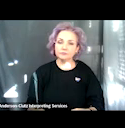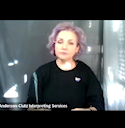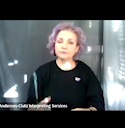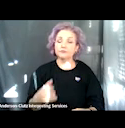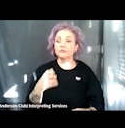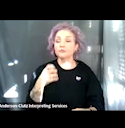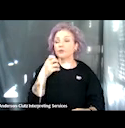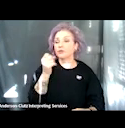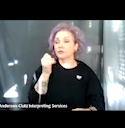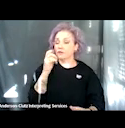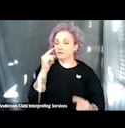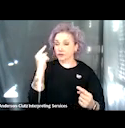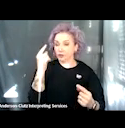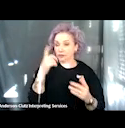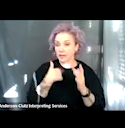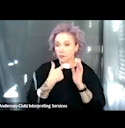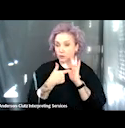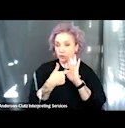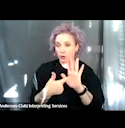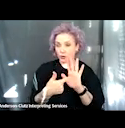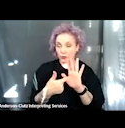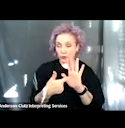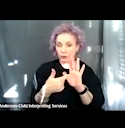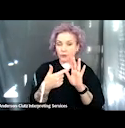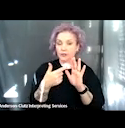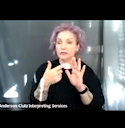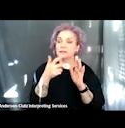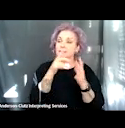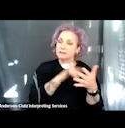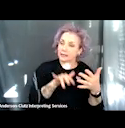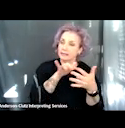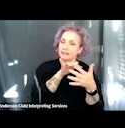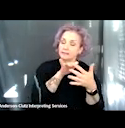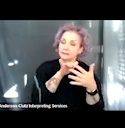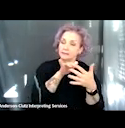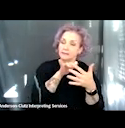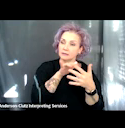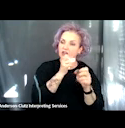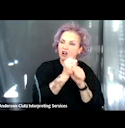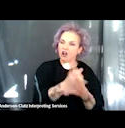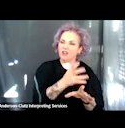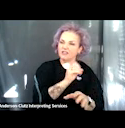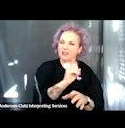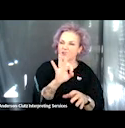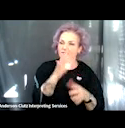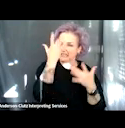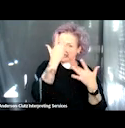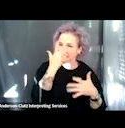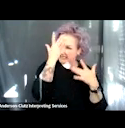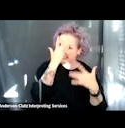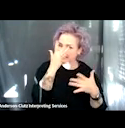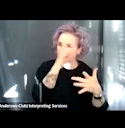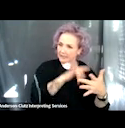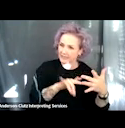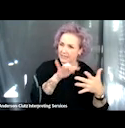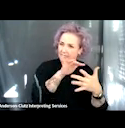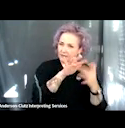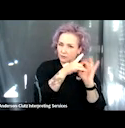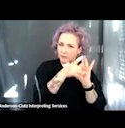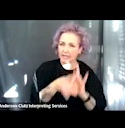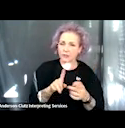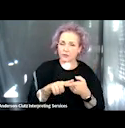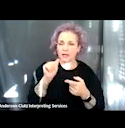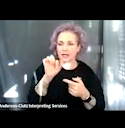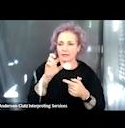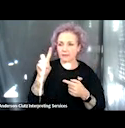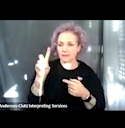during pregnancy with autism and autism spectrum disorder and schizophrenia. And so to do this,